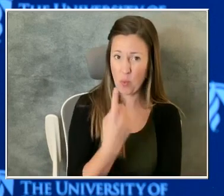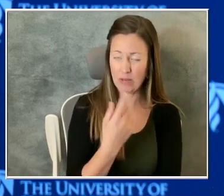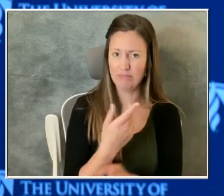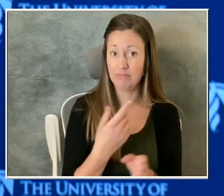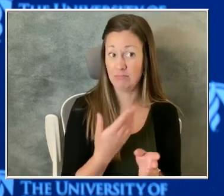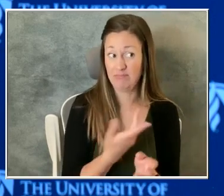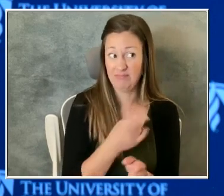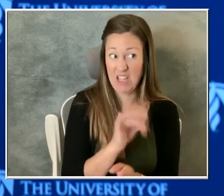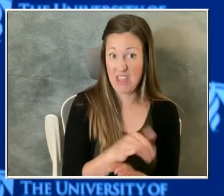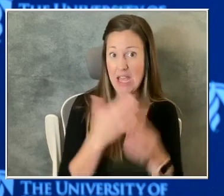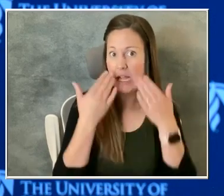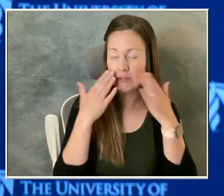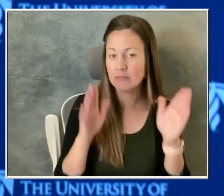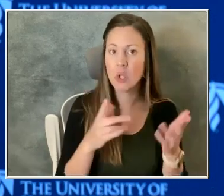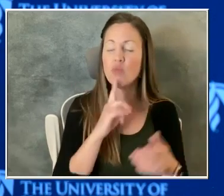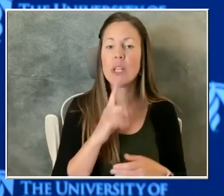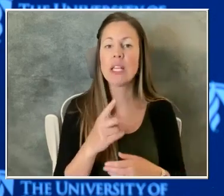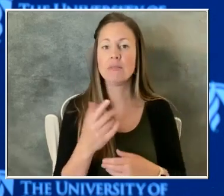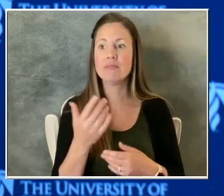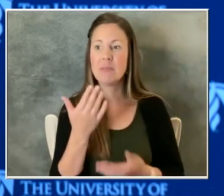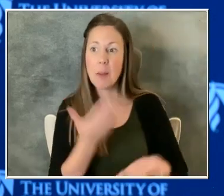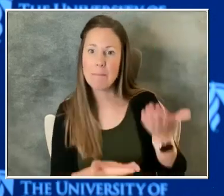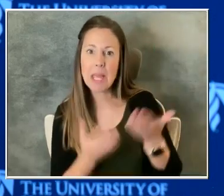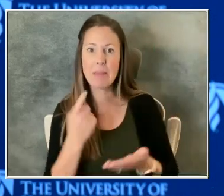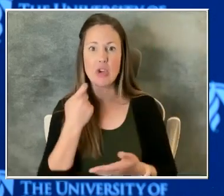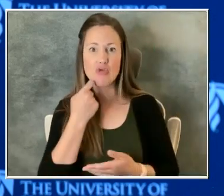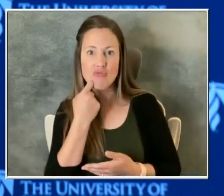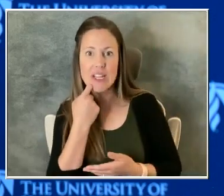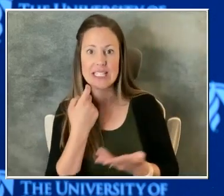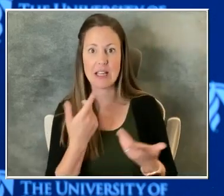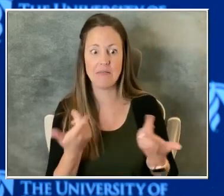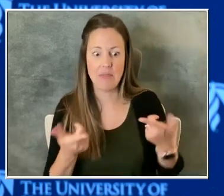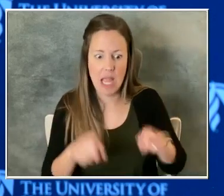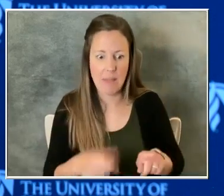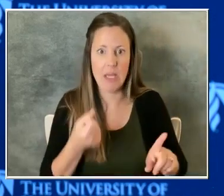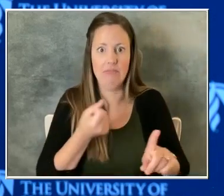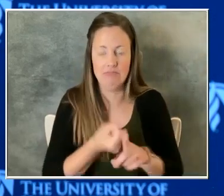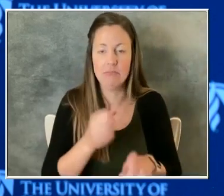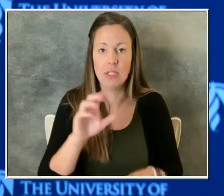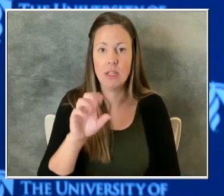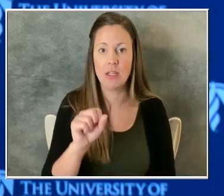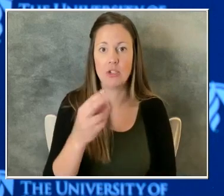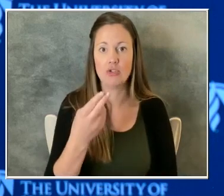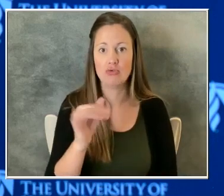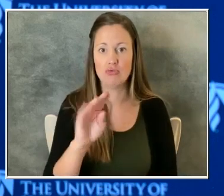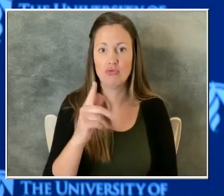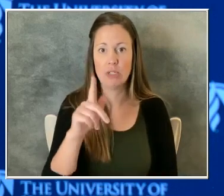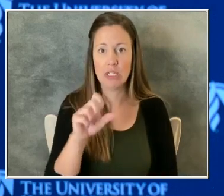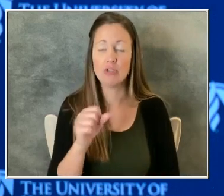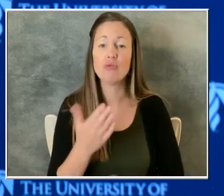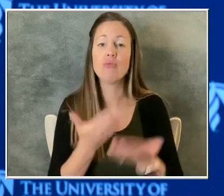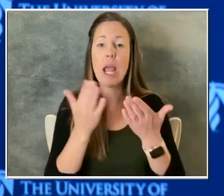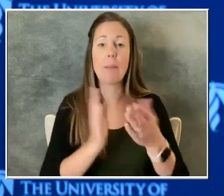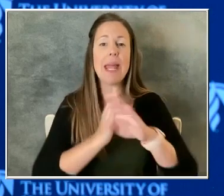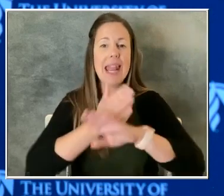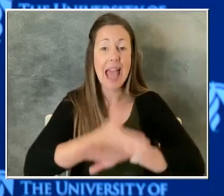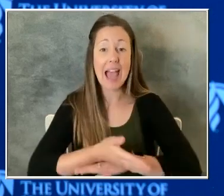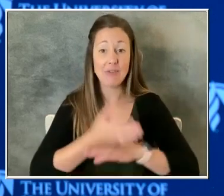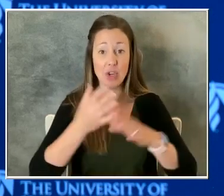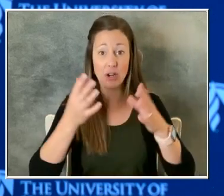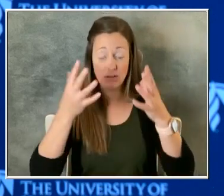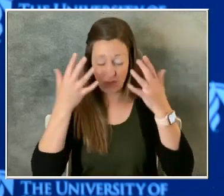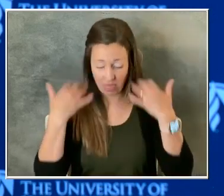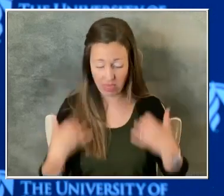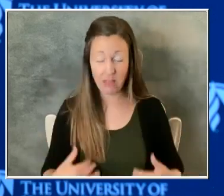certainly understandable if she maybe got a recent episode of shingles. And it is recommended after an outbreak of shingles to get